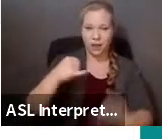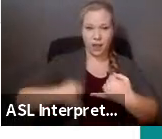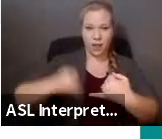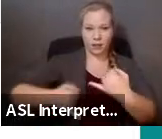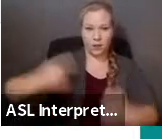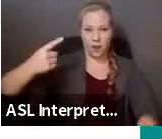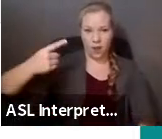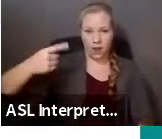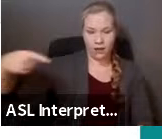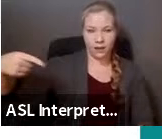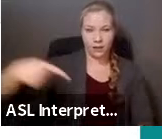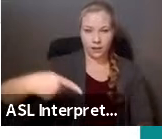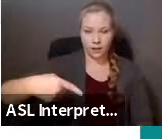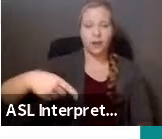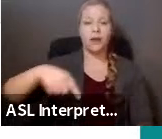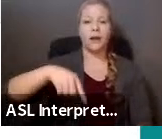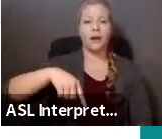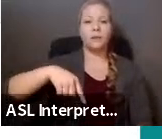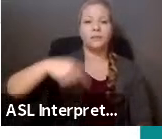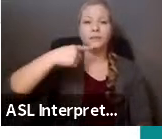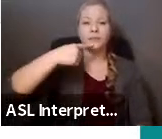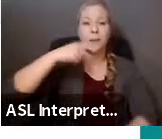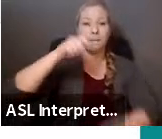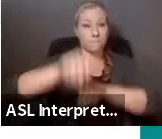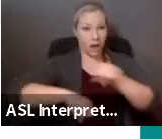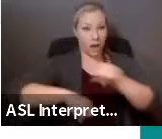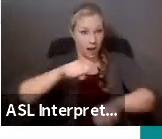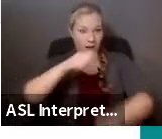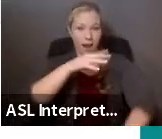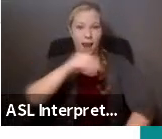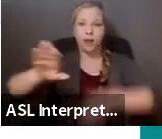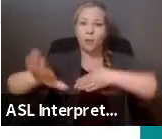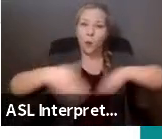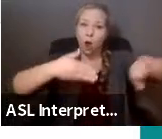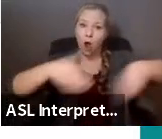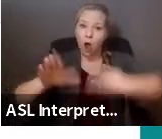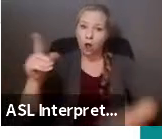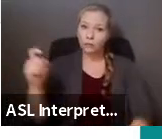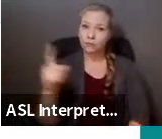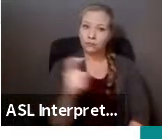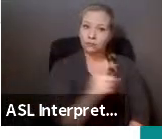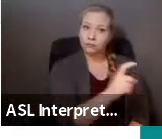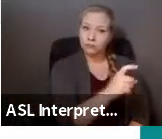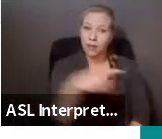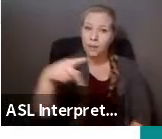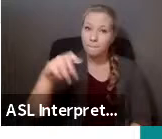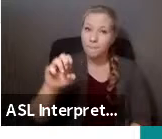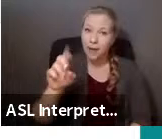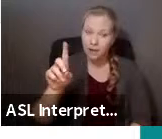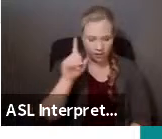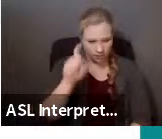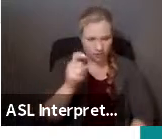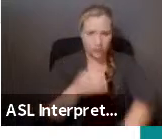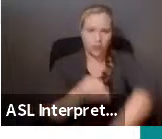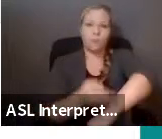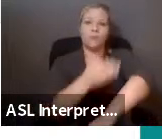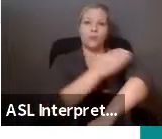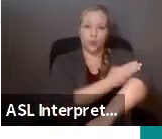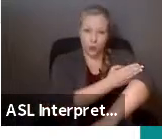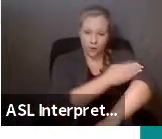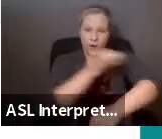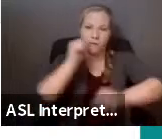said in the last meeting that bike and ped improvements are integrated into all these design options for all of these